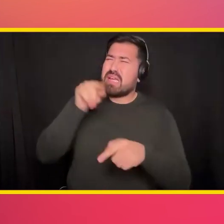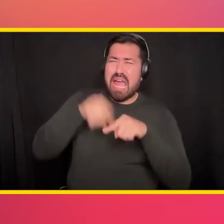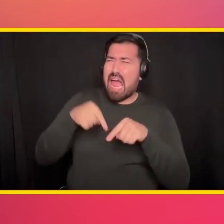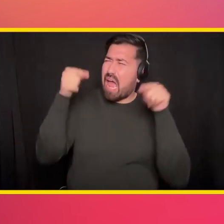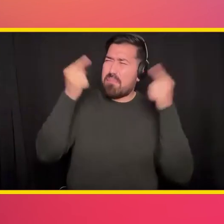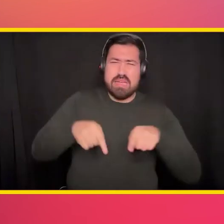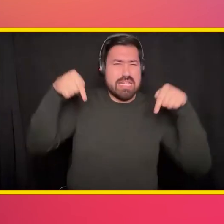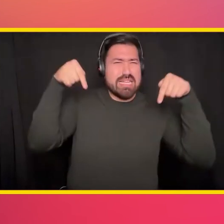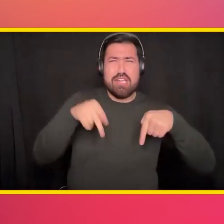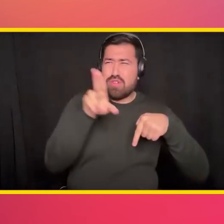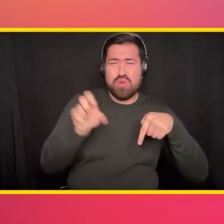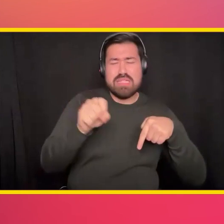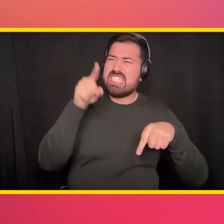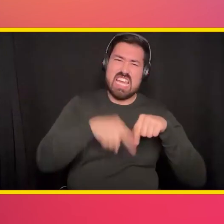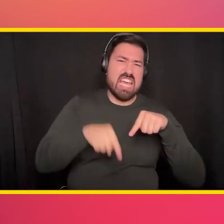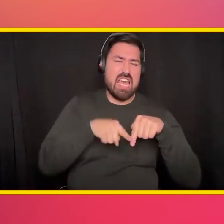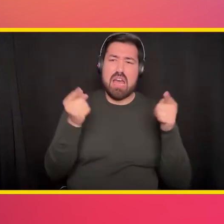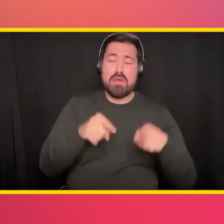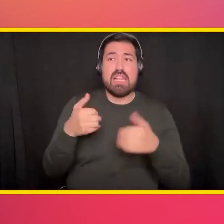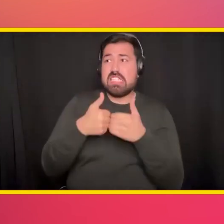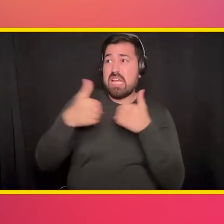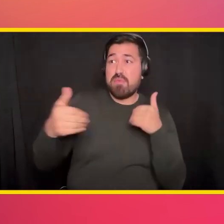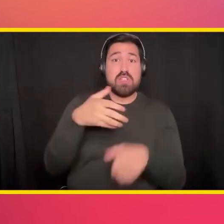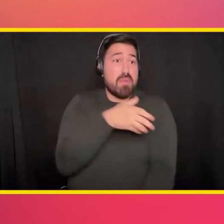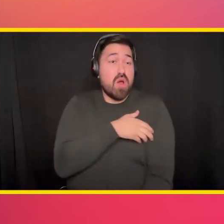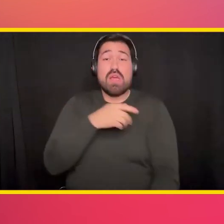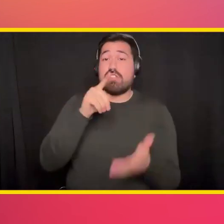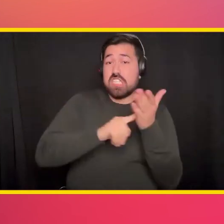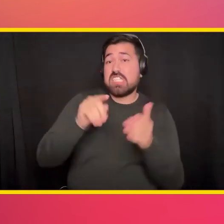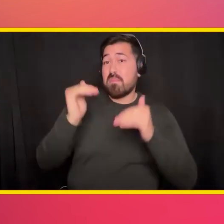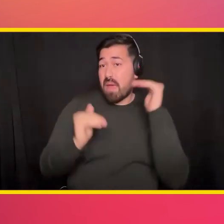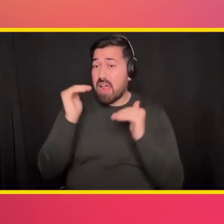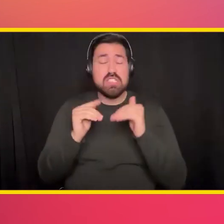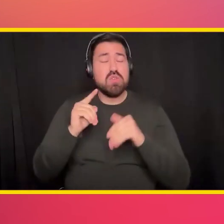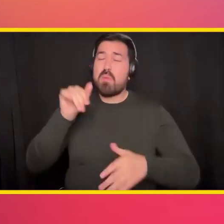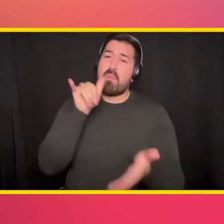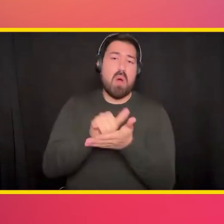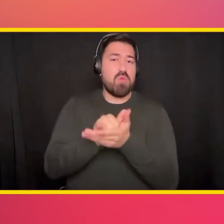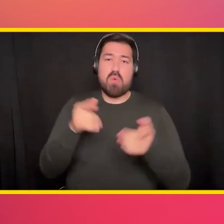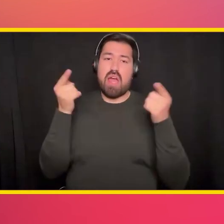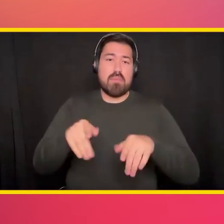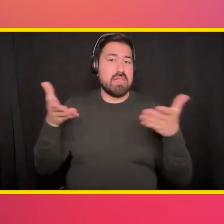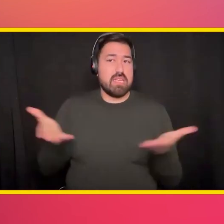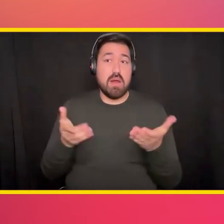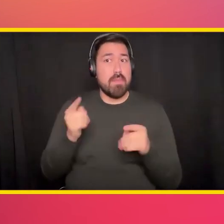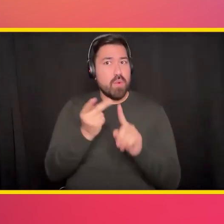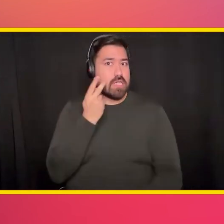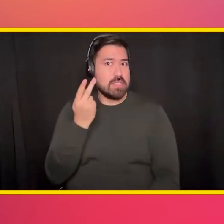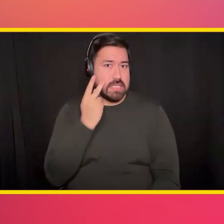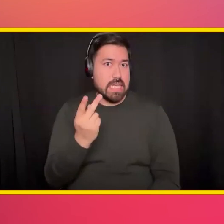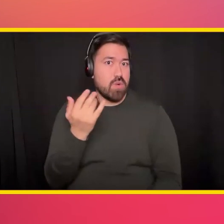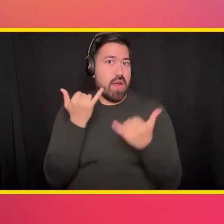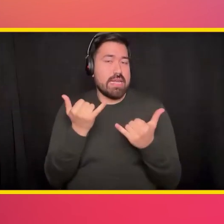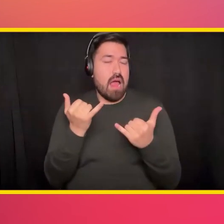can't. We have separation of powers and we have checks and balances, and that can't happen here. But we're seeing